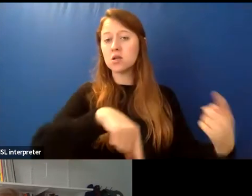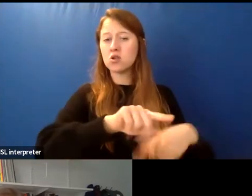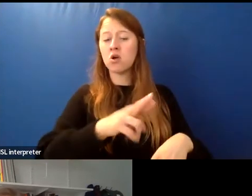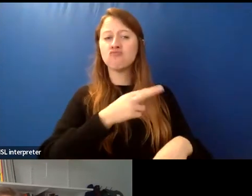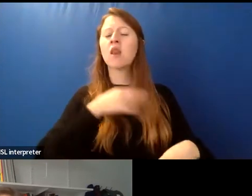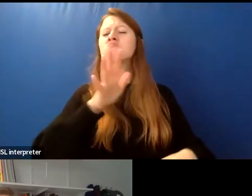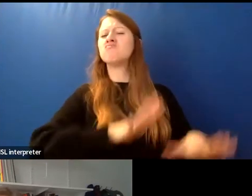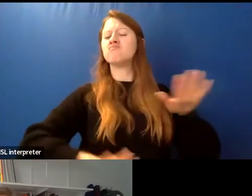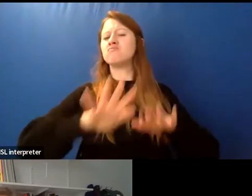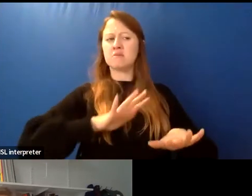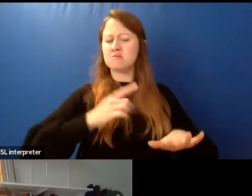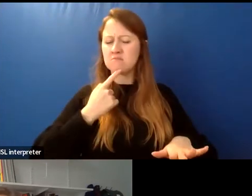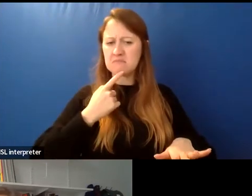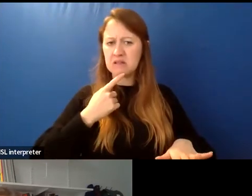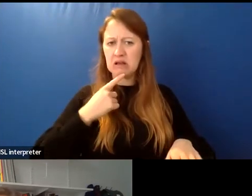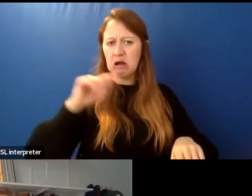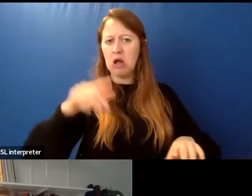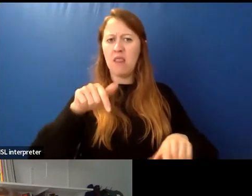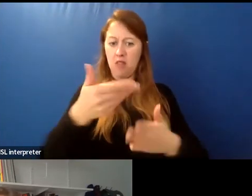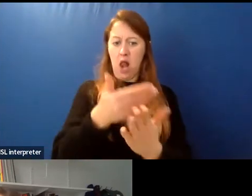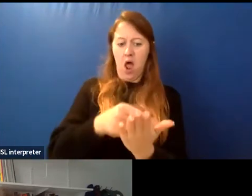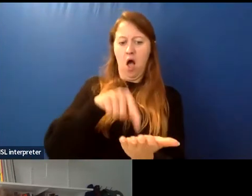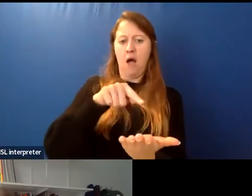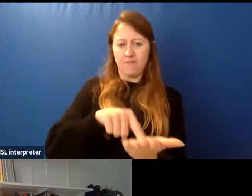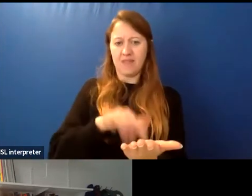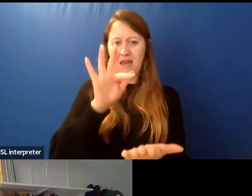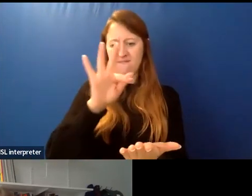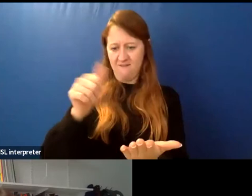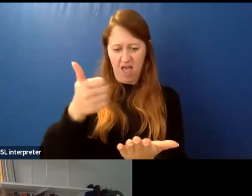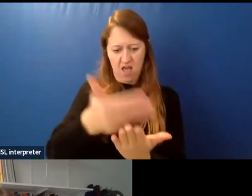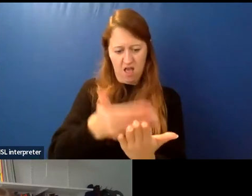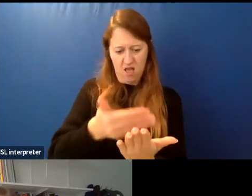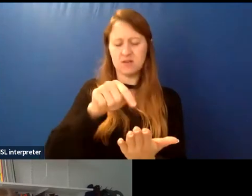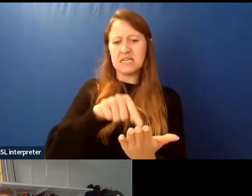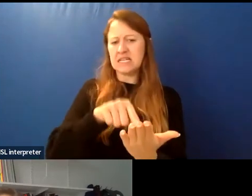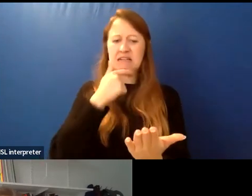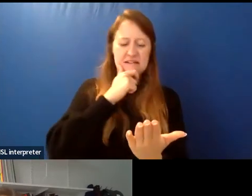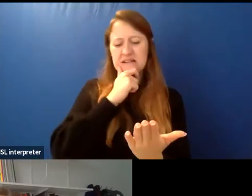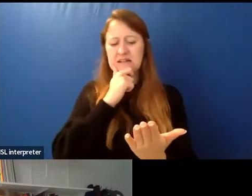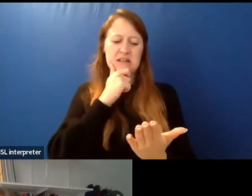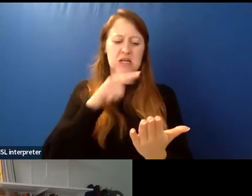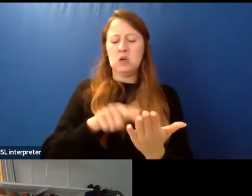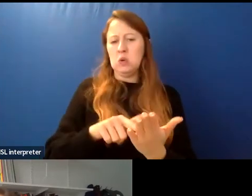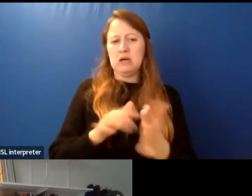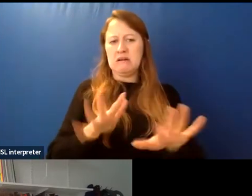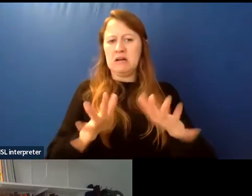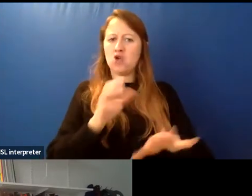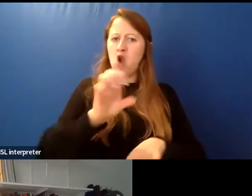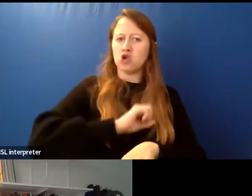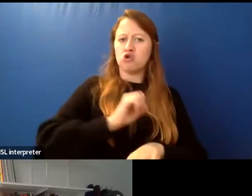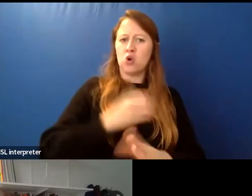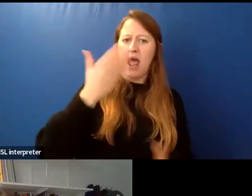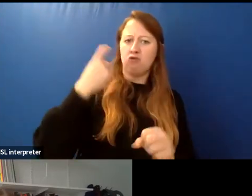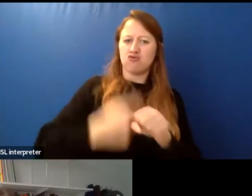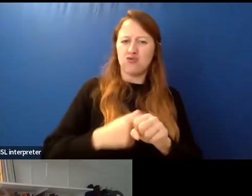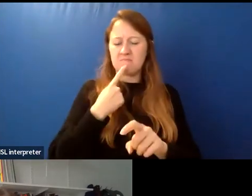reluctant. They don't really know where they stand in relation to the law, and they're quite reluctant to do something that will put them on the wrong side of the law. So there are still